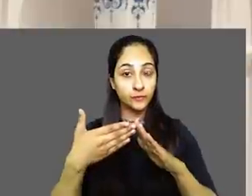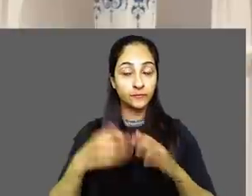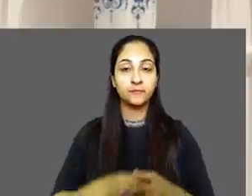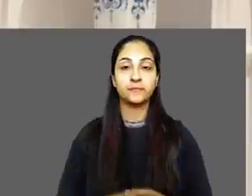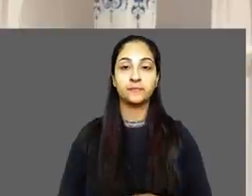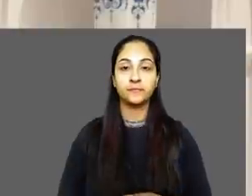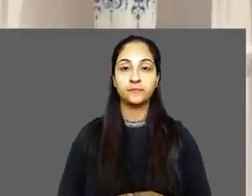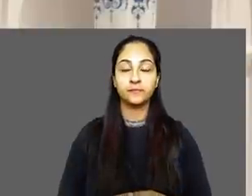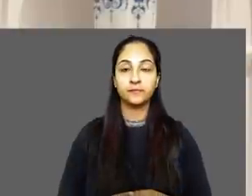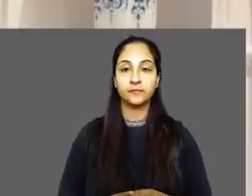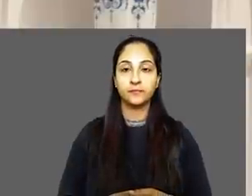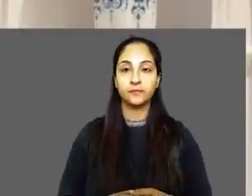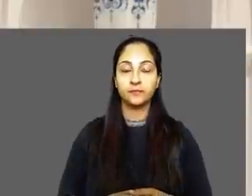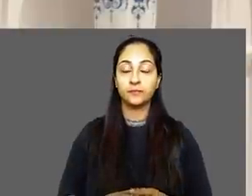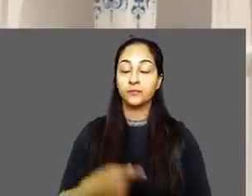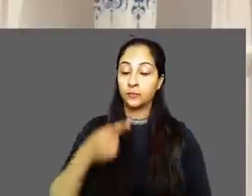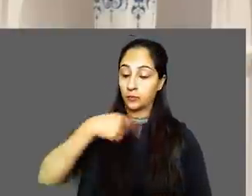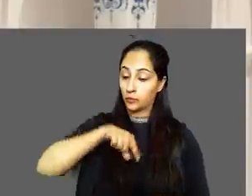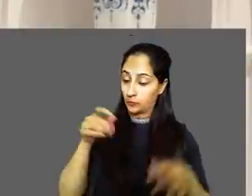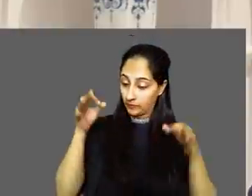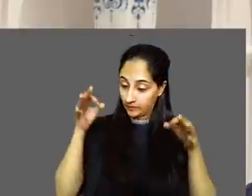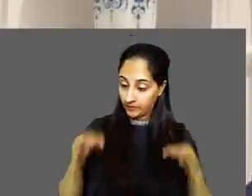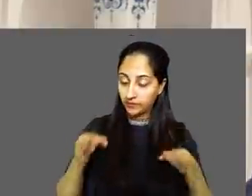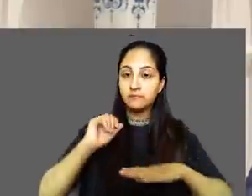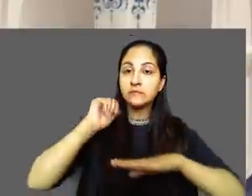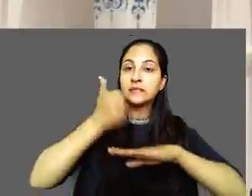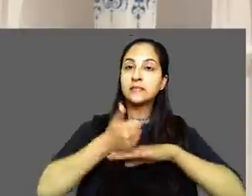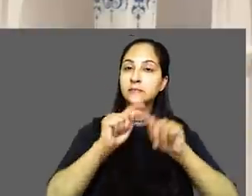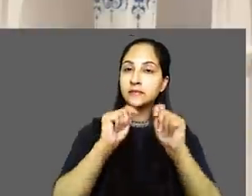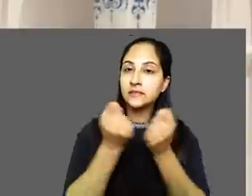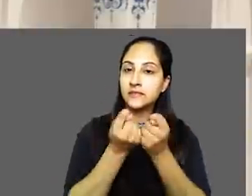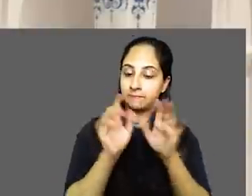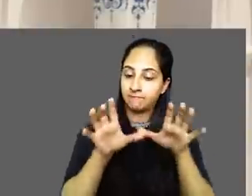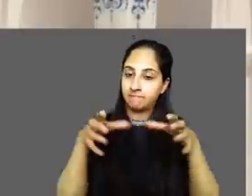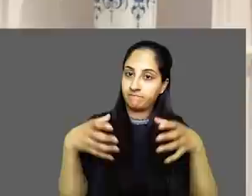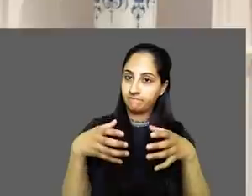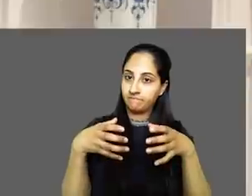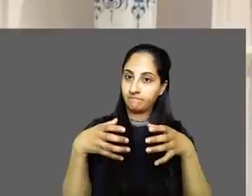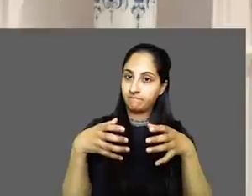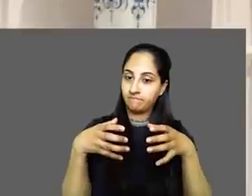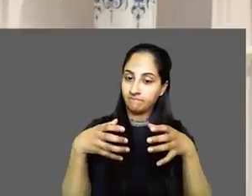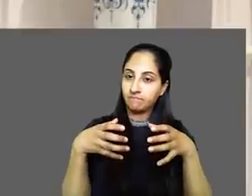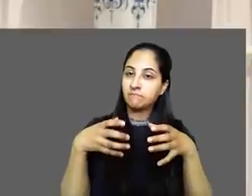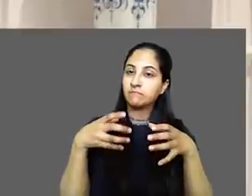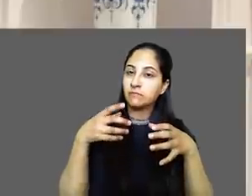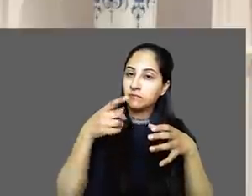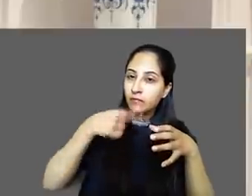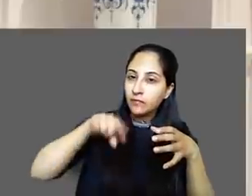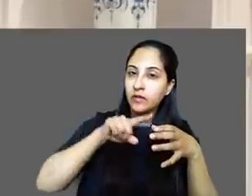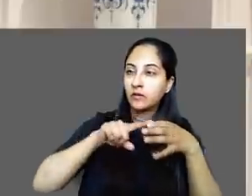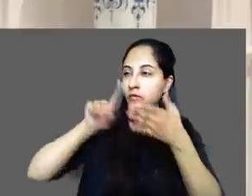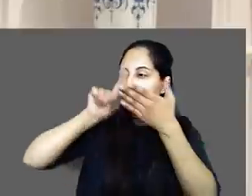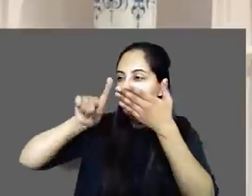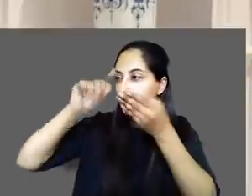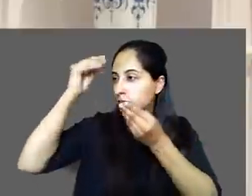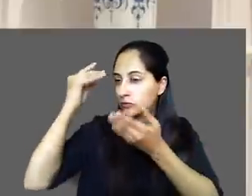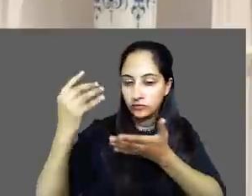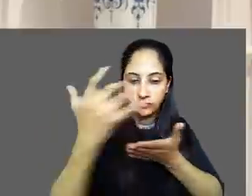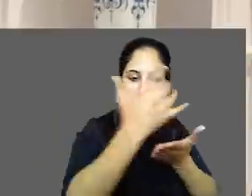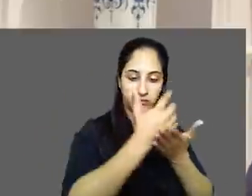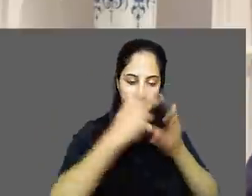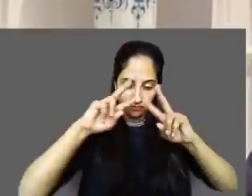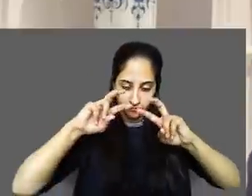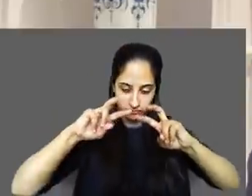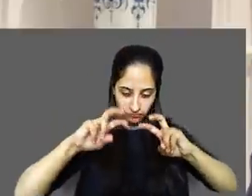on in the year, we decided that we wanted to put a small team together that would be able to provide some leadership and think